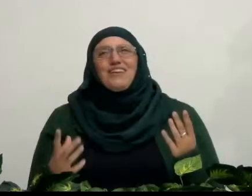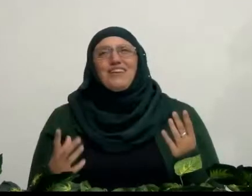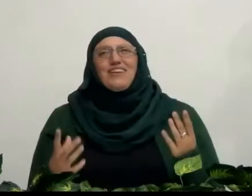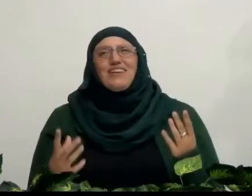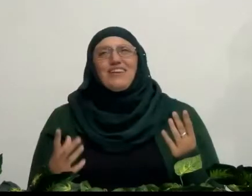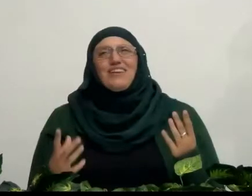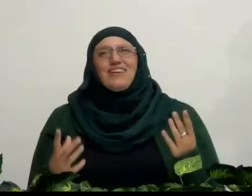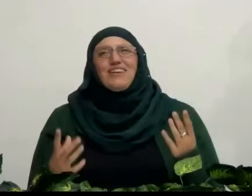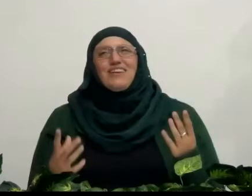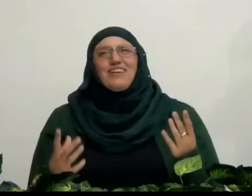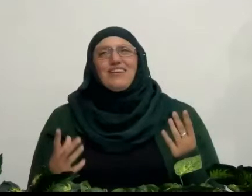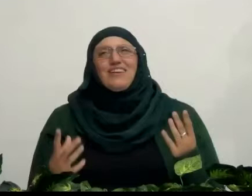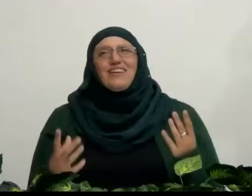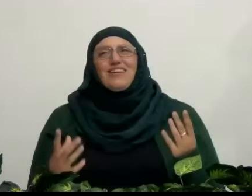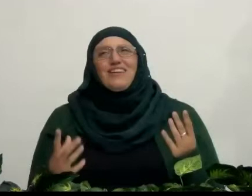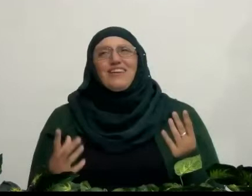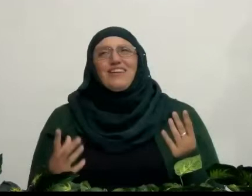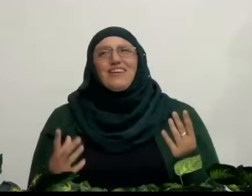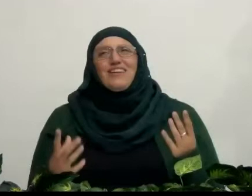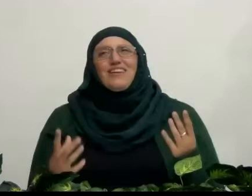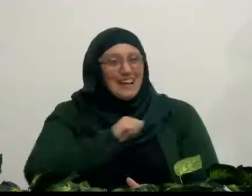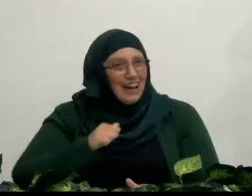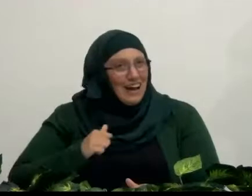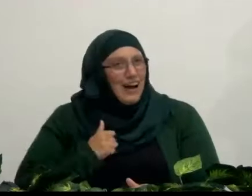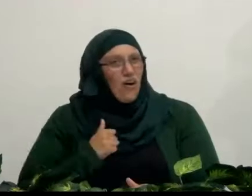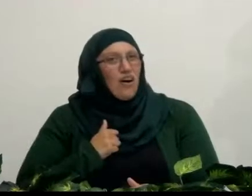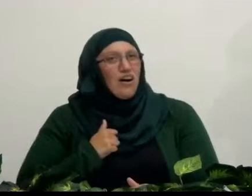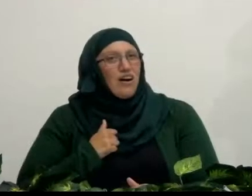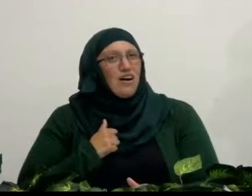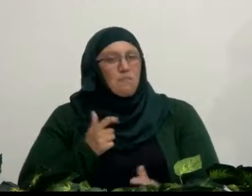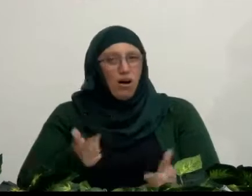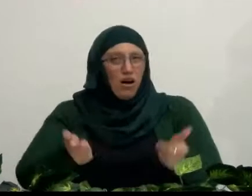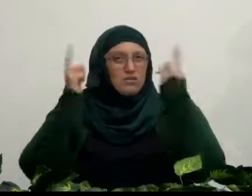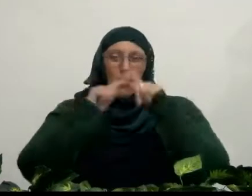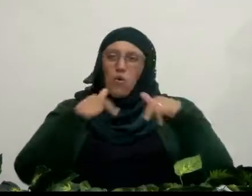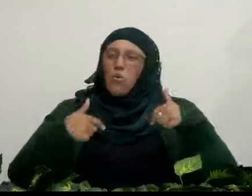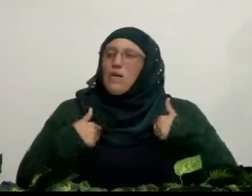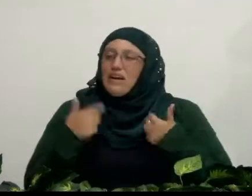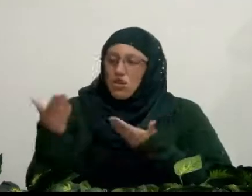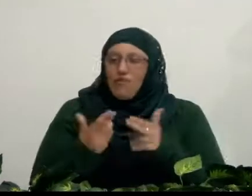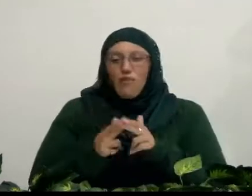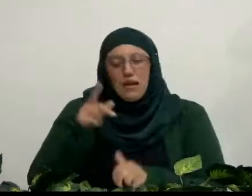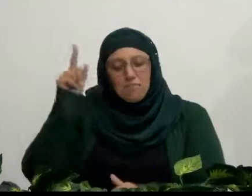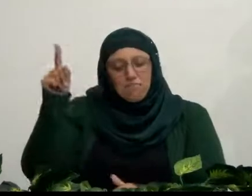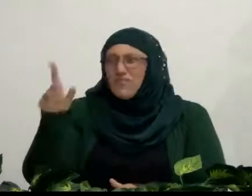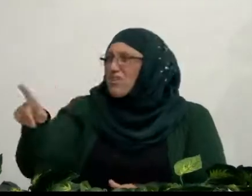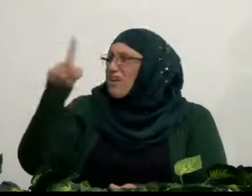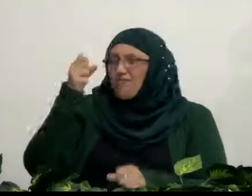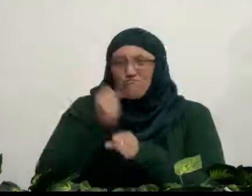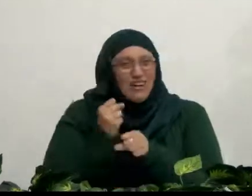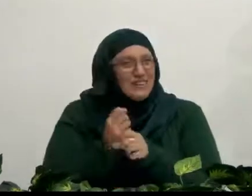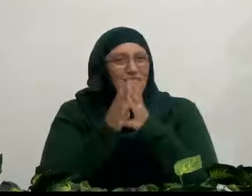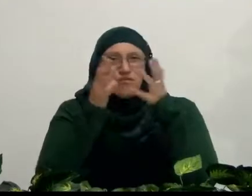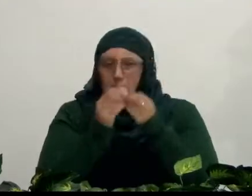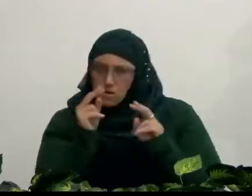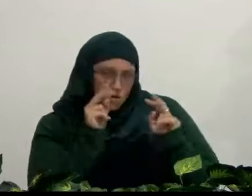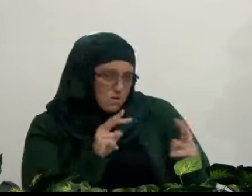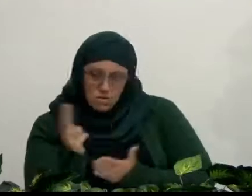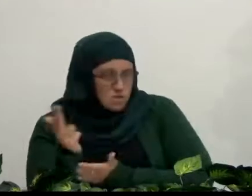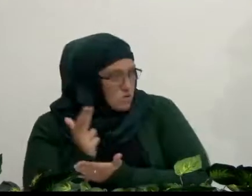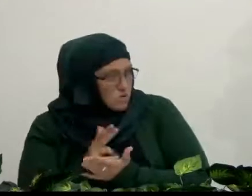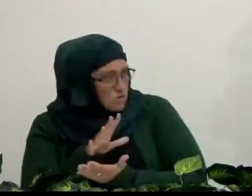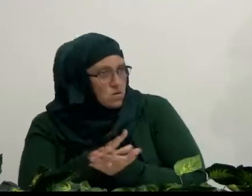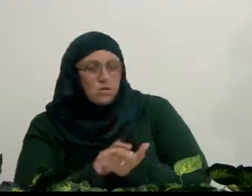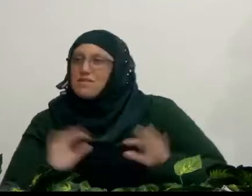be servants of, inshallah. He shaped what He made without following a pre-existing model. And